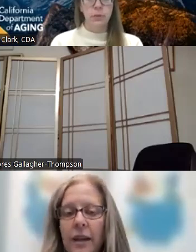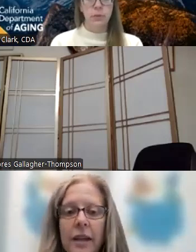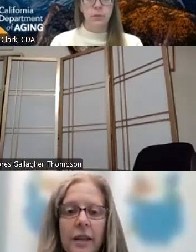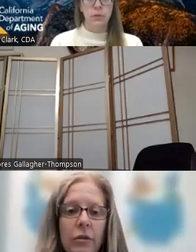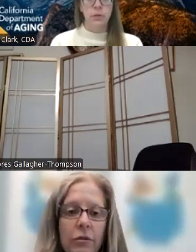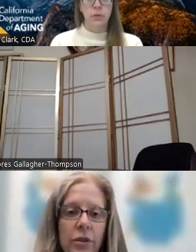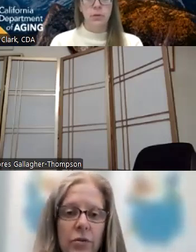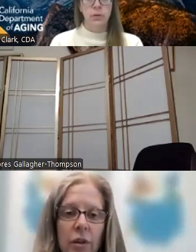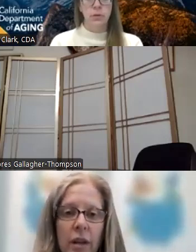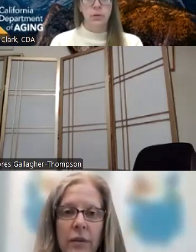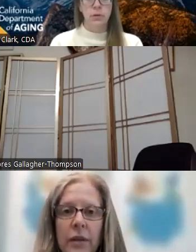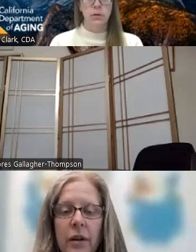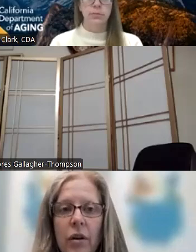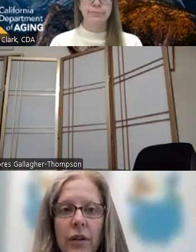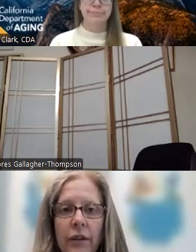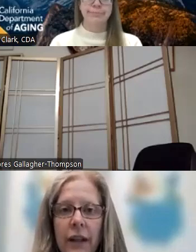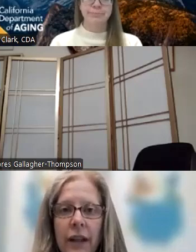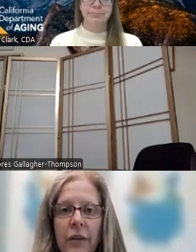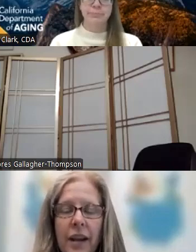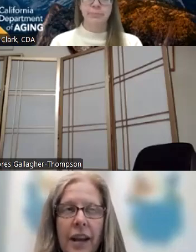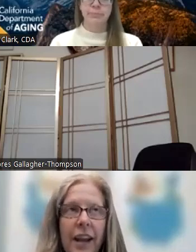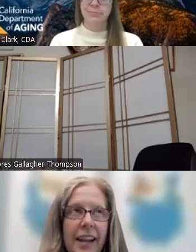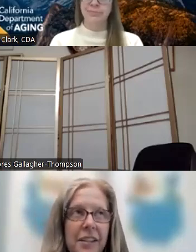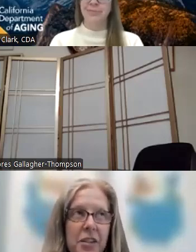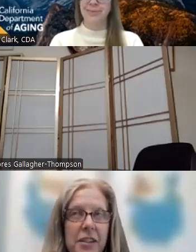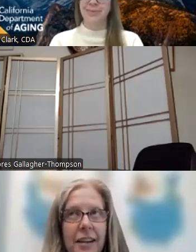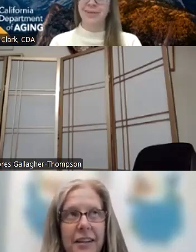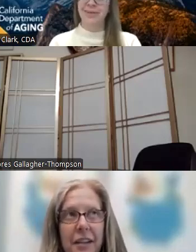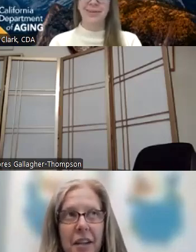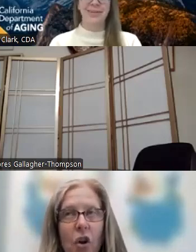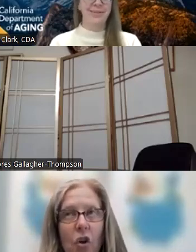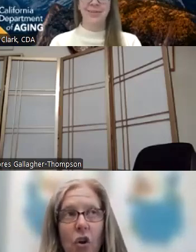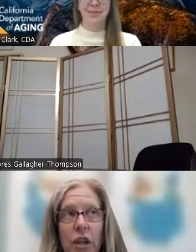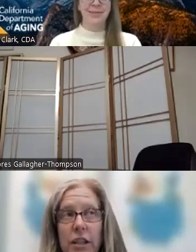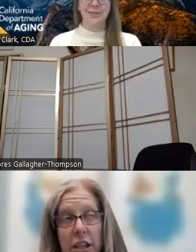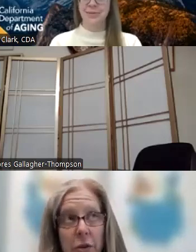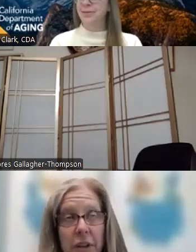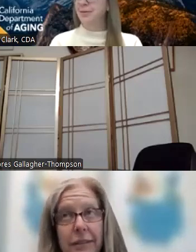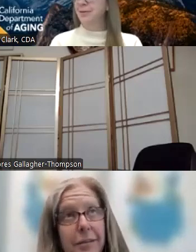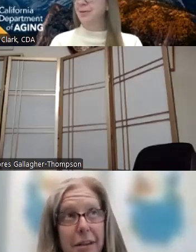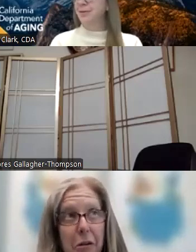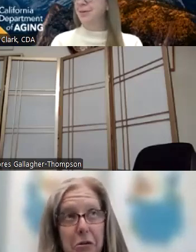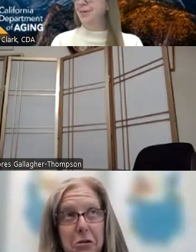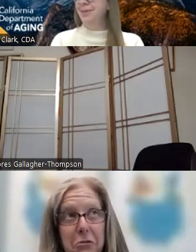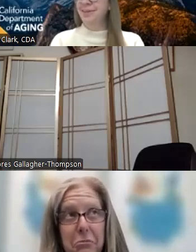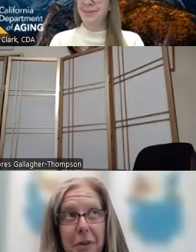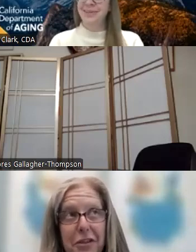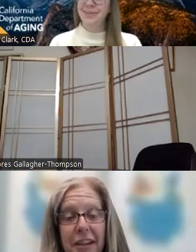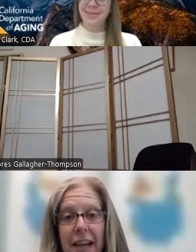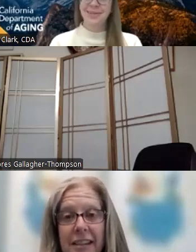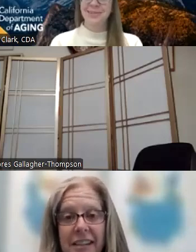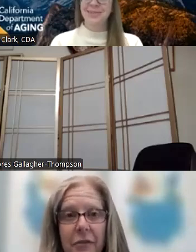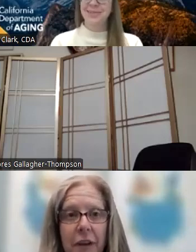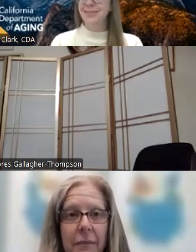getting lucky in the grocery store line with a card that fell out is just like continuing to be all too much